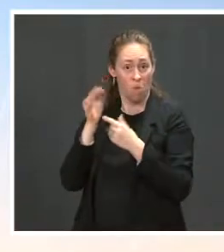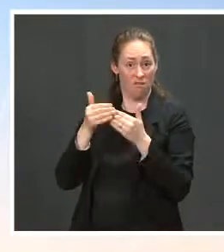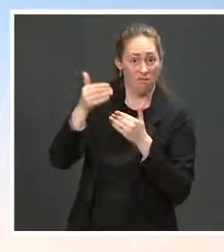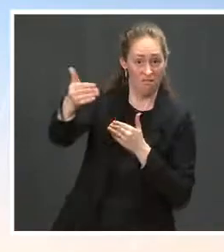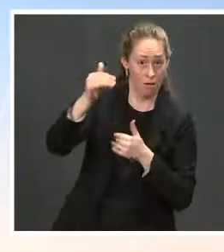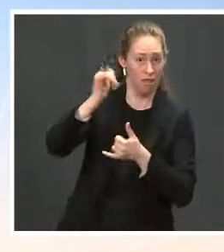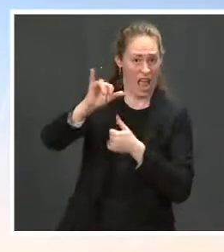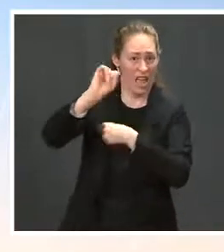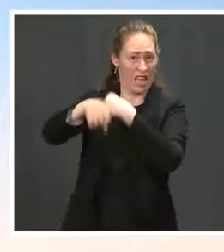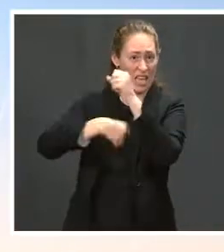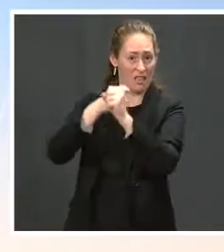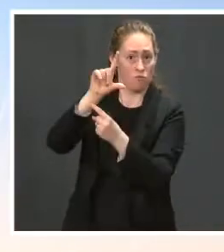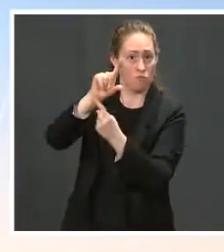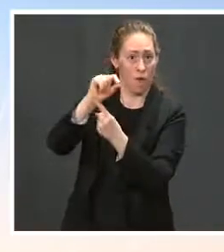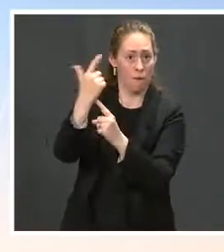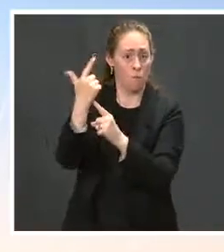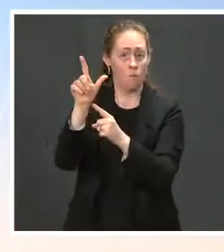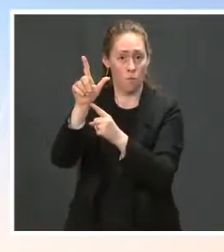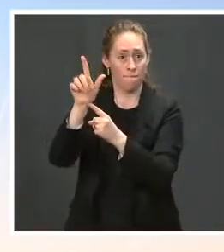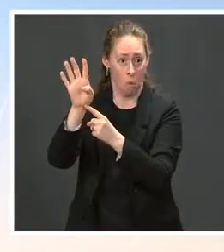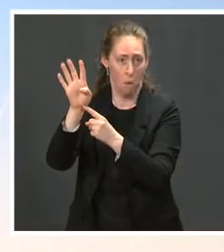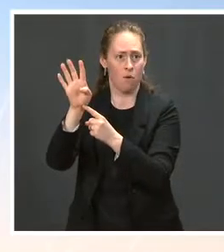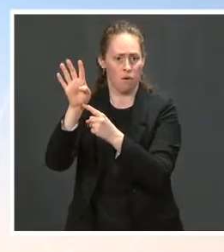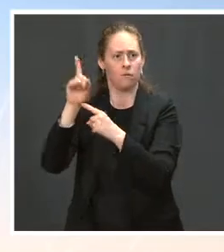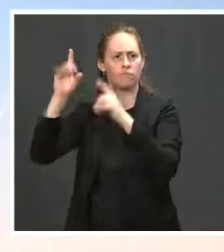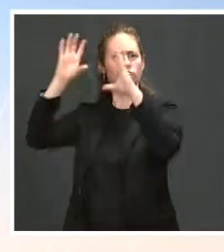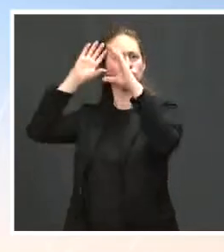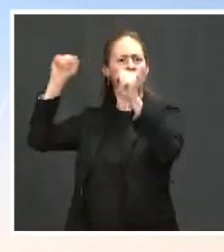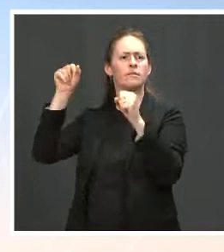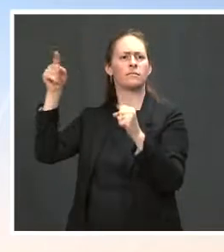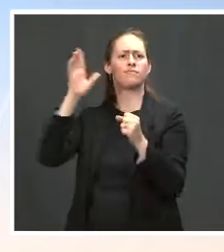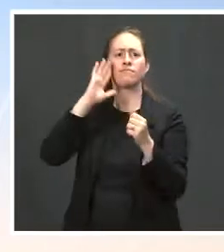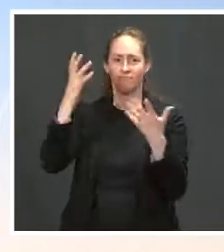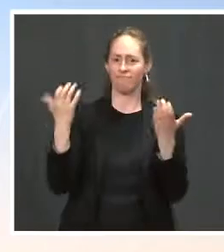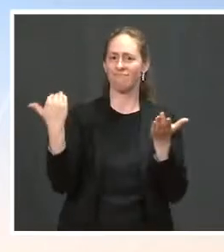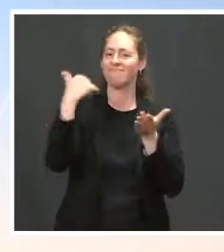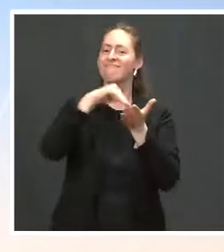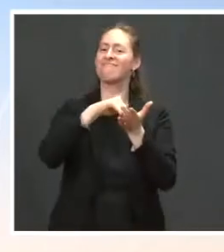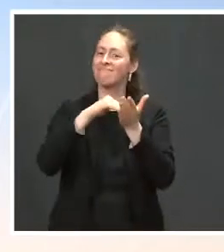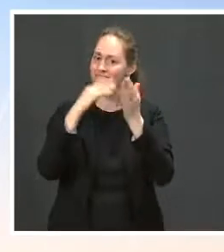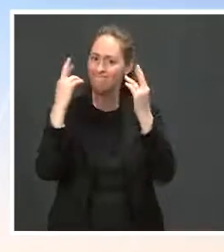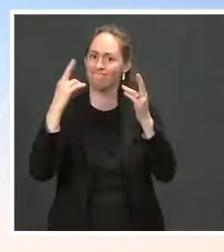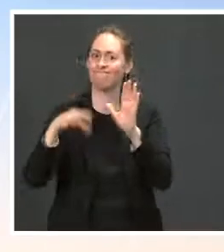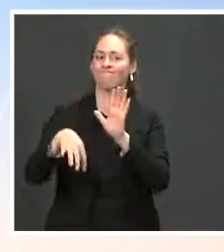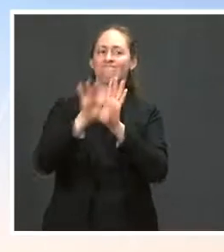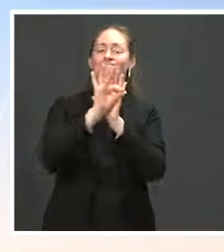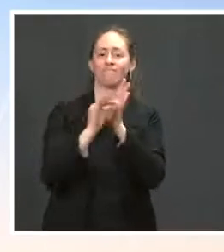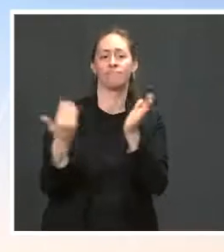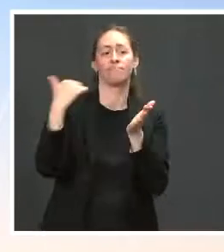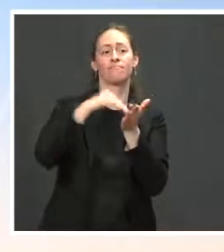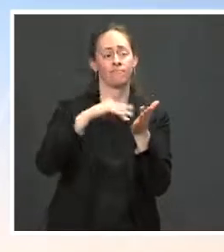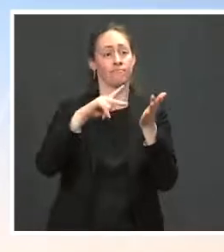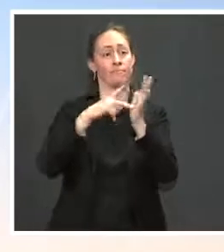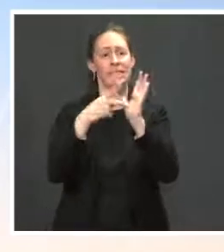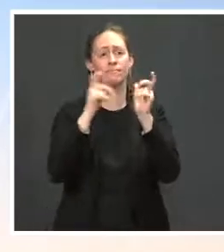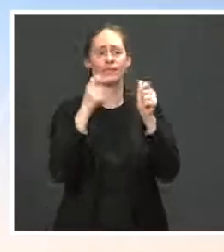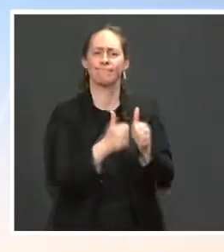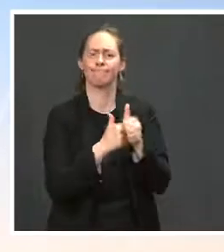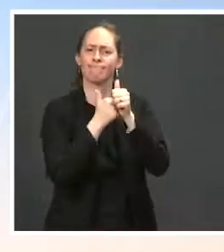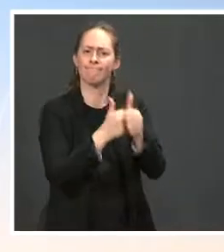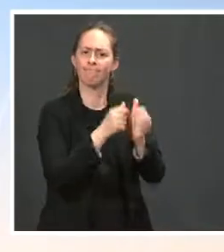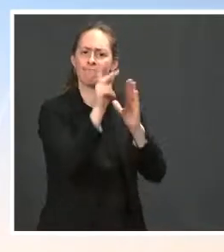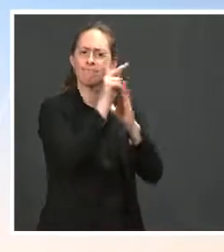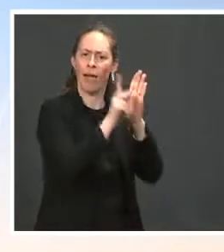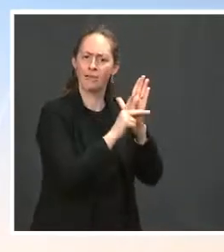every intention of getting reelected and certainly ensuring that he is implementing policies where addressing our